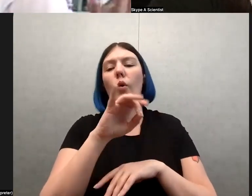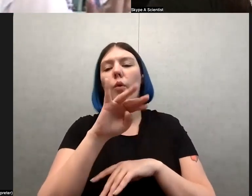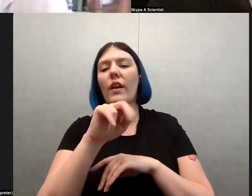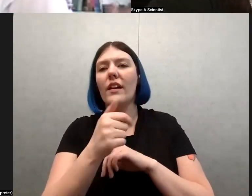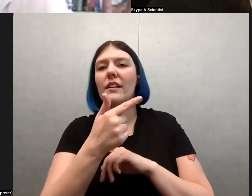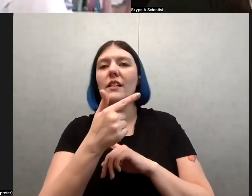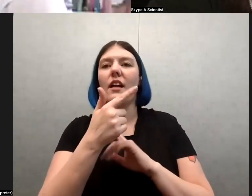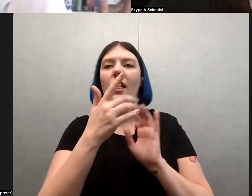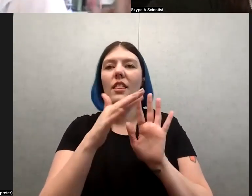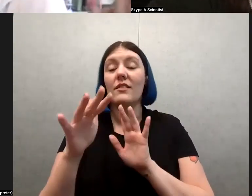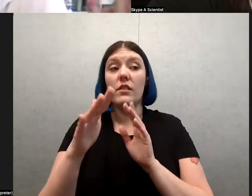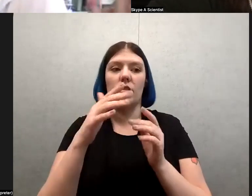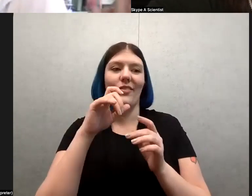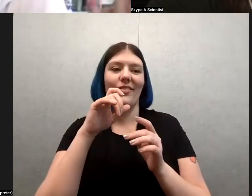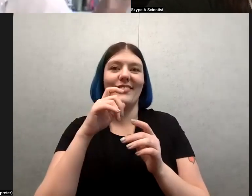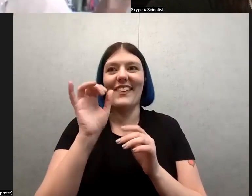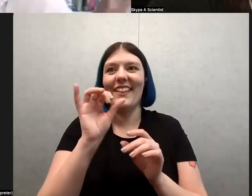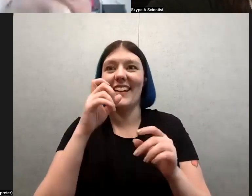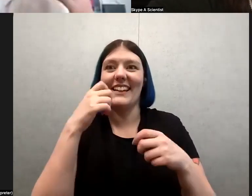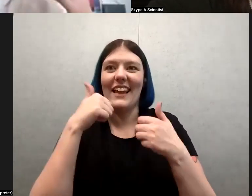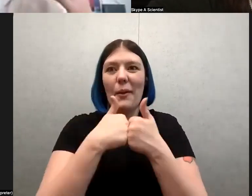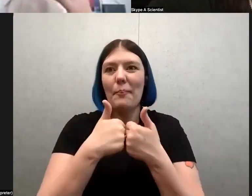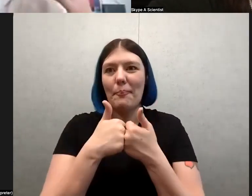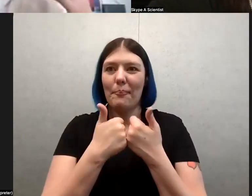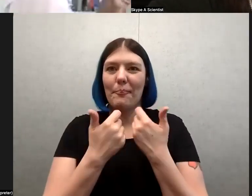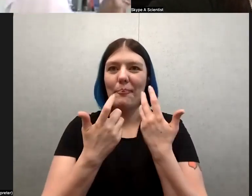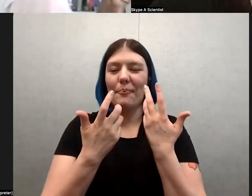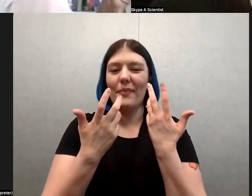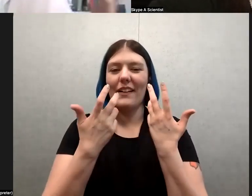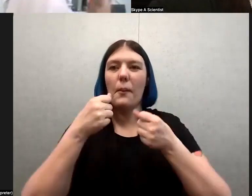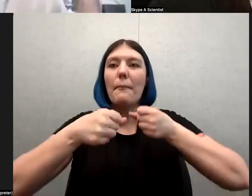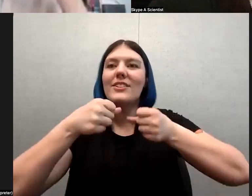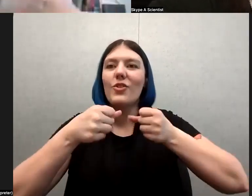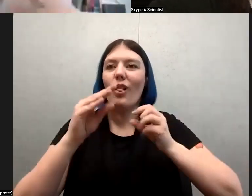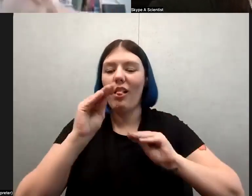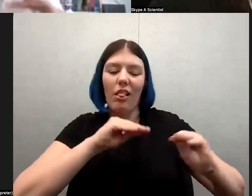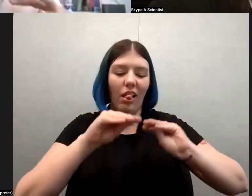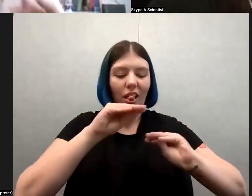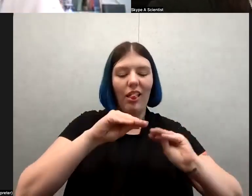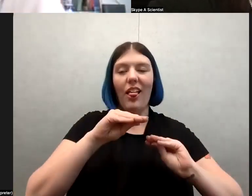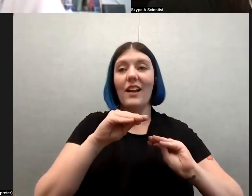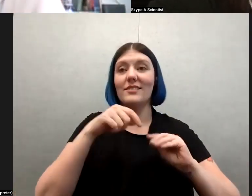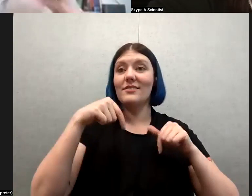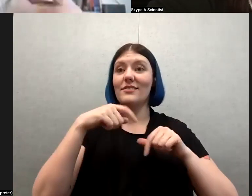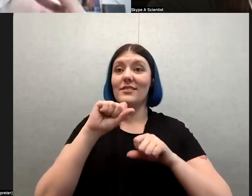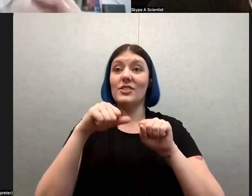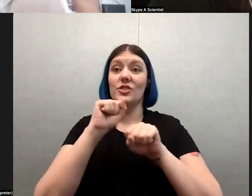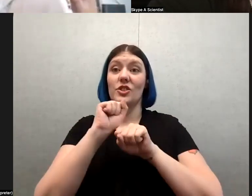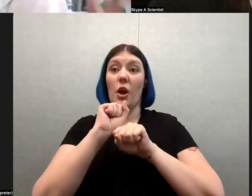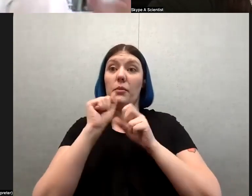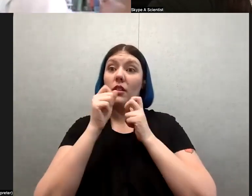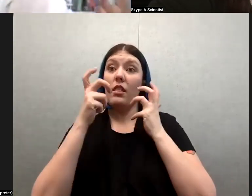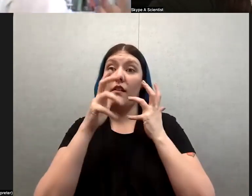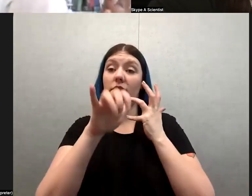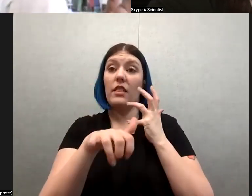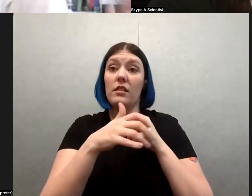big game. It's kind of like a computer game, or it's like putting a puzzle together. And so this job had a lot of that. And I was like,